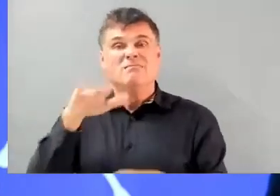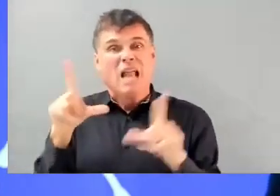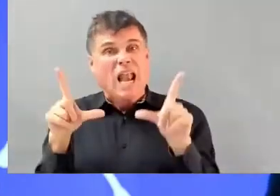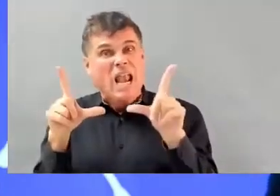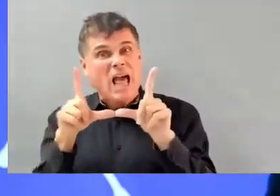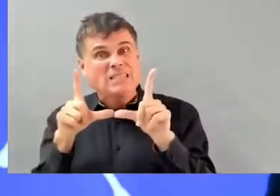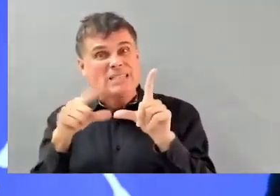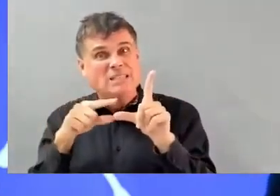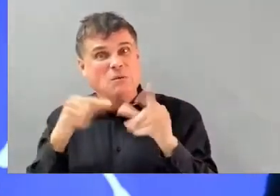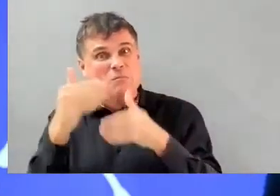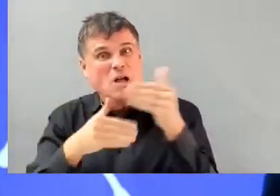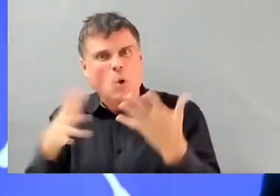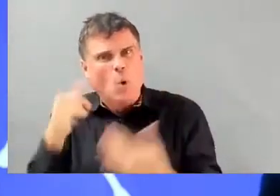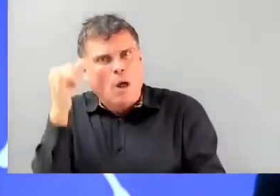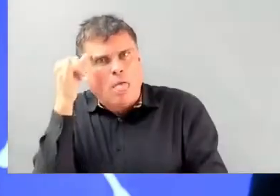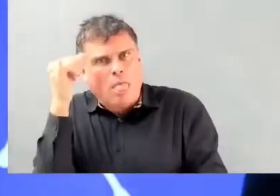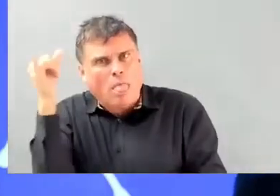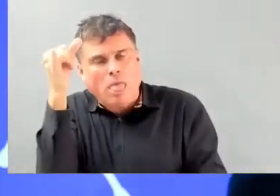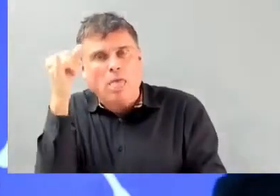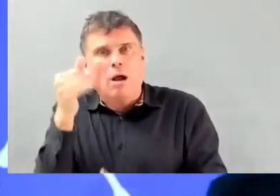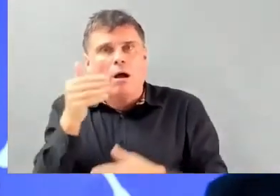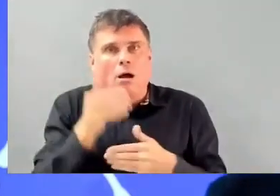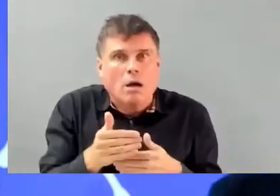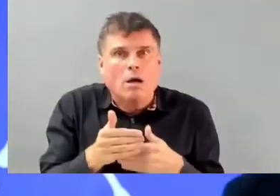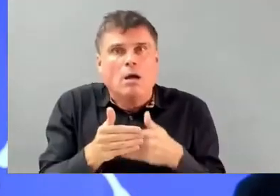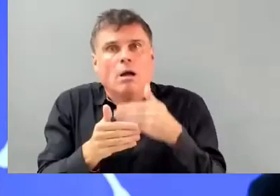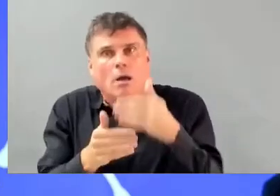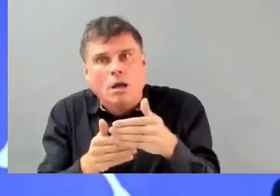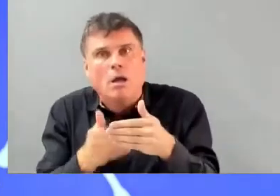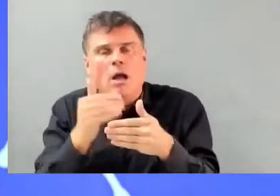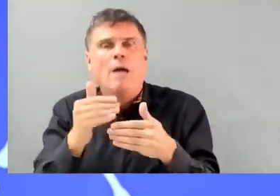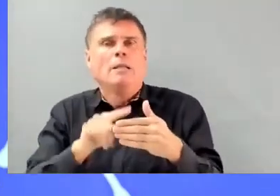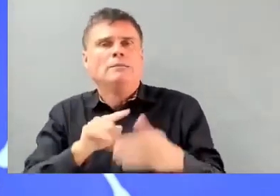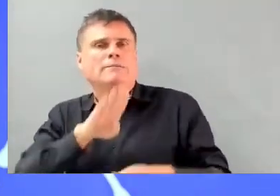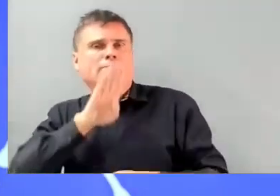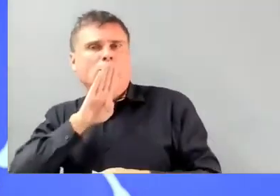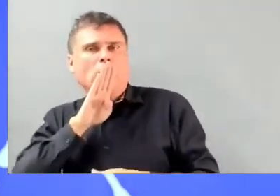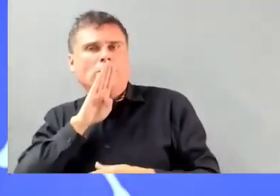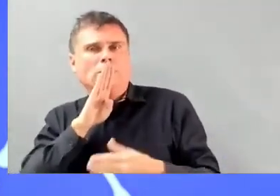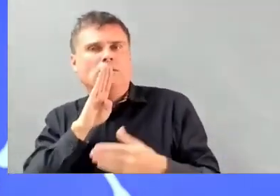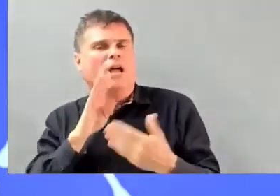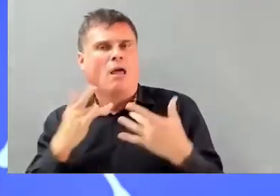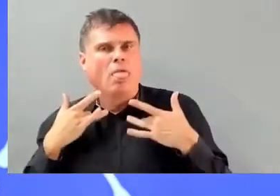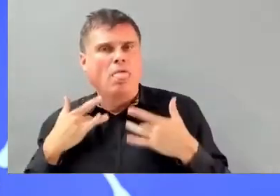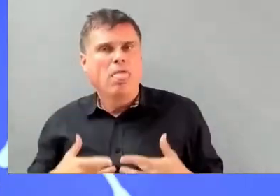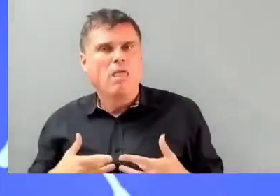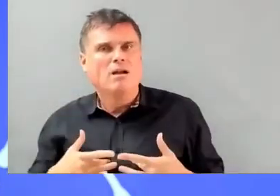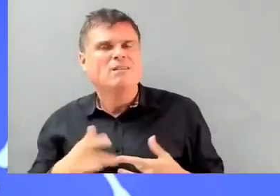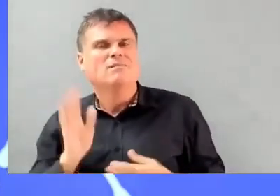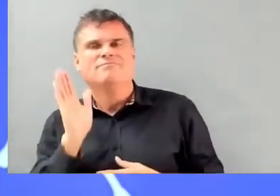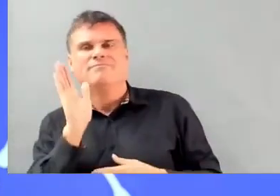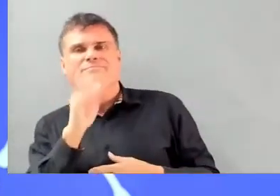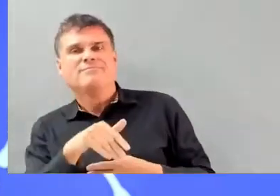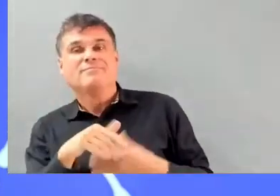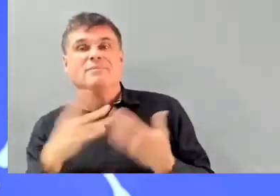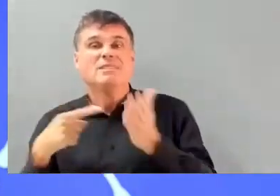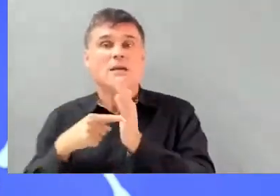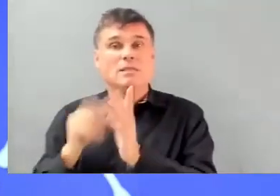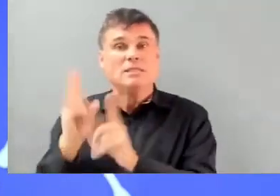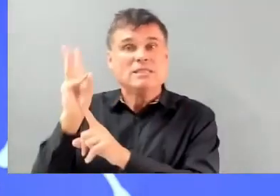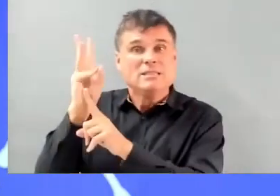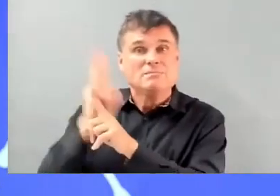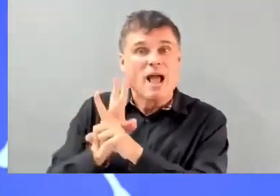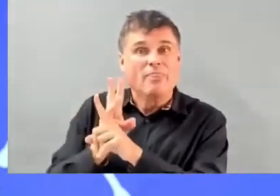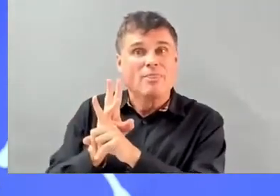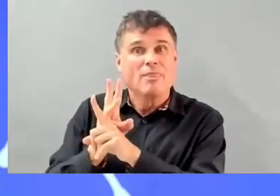lengthy, sort of onerous, to the point of being discouraging. So for example, I can take up to 6 months to verify credentials. It can take up to